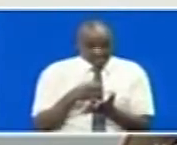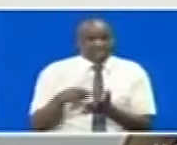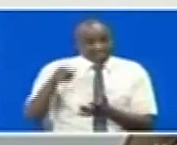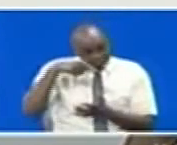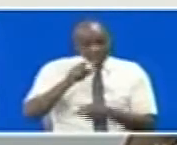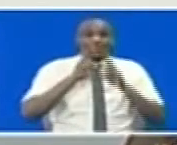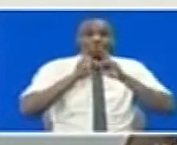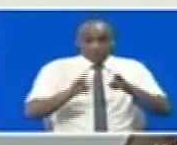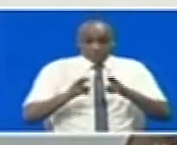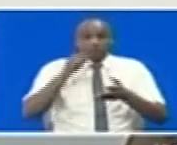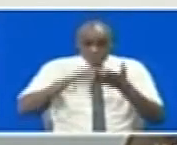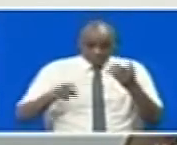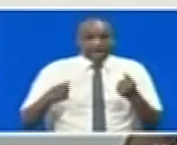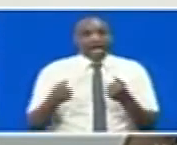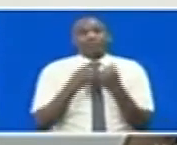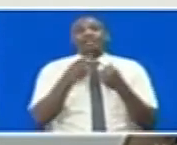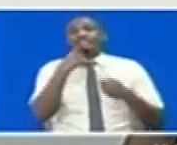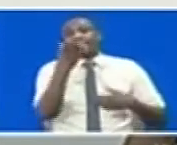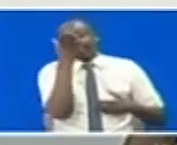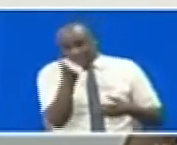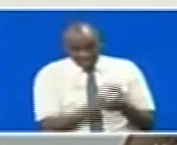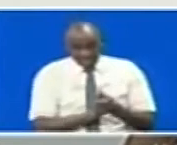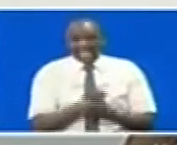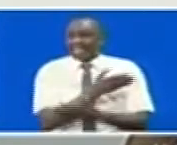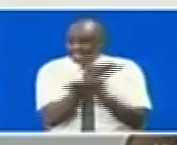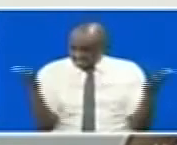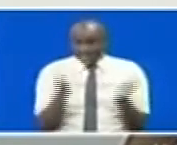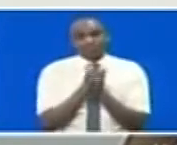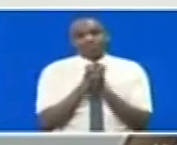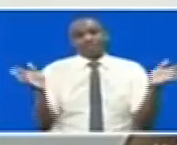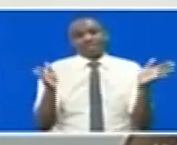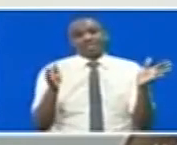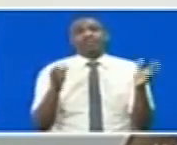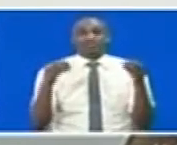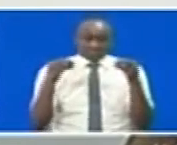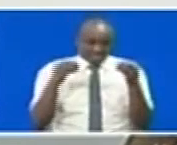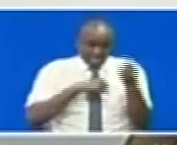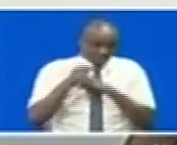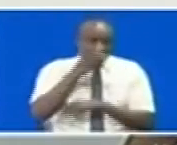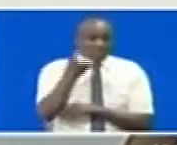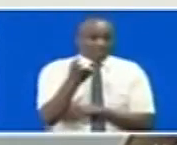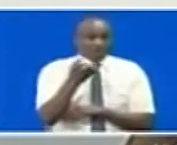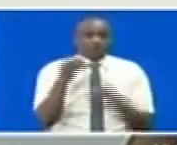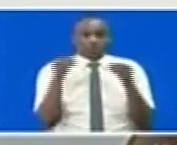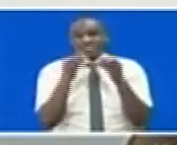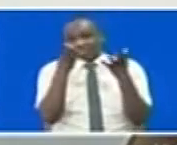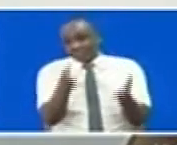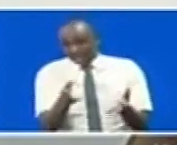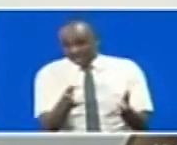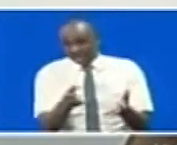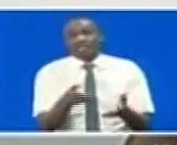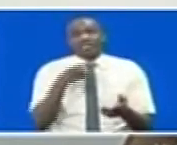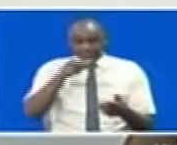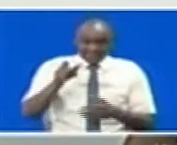reports what has been said in many public functions. And they also, on